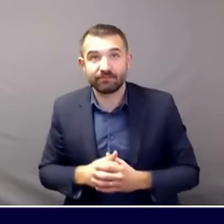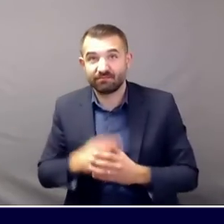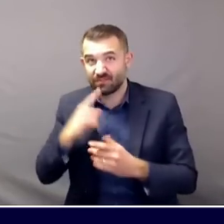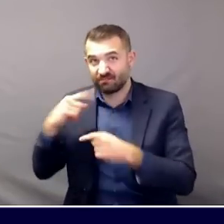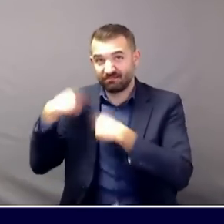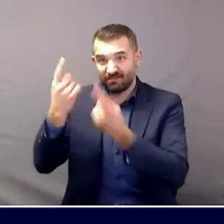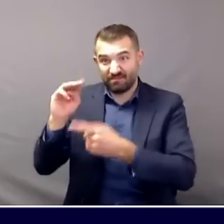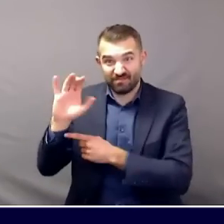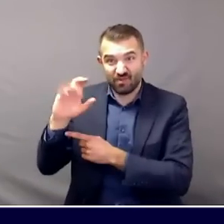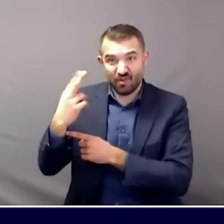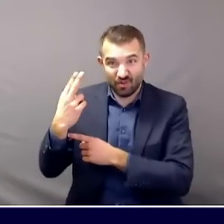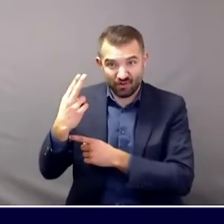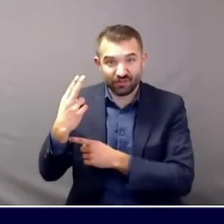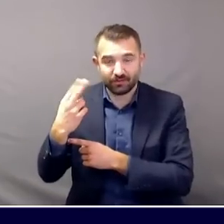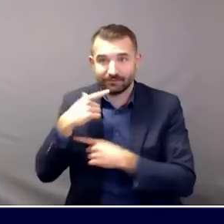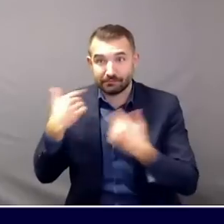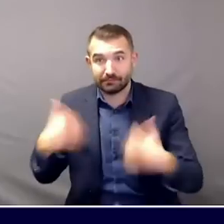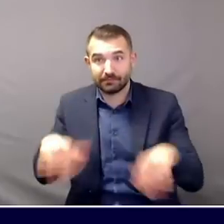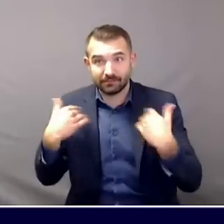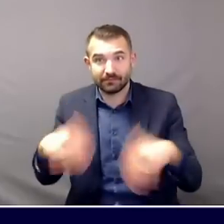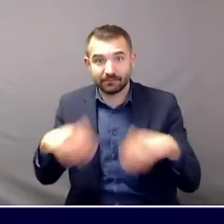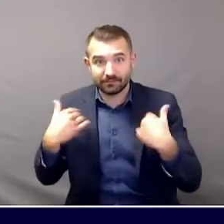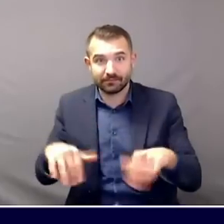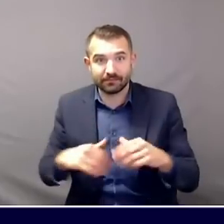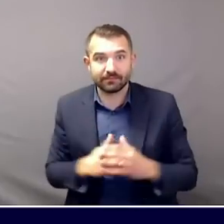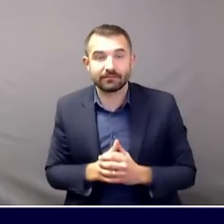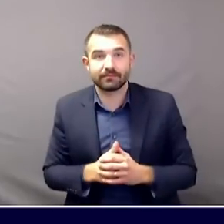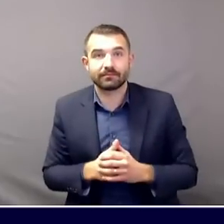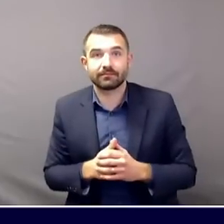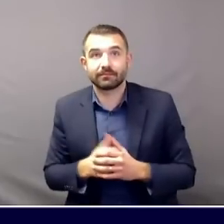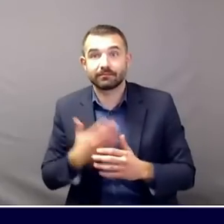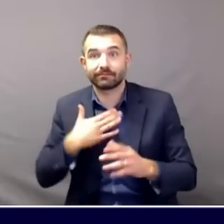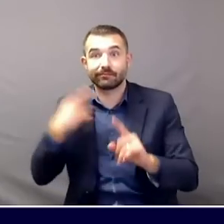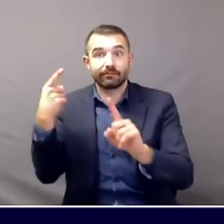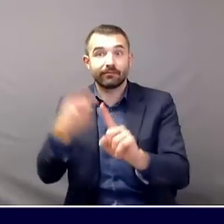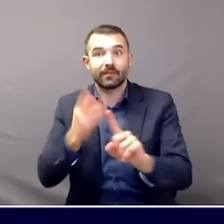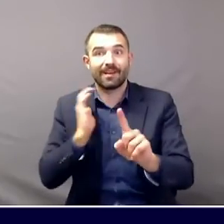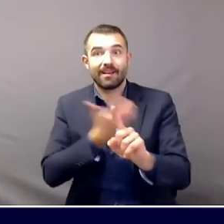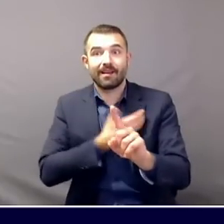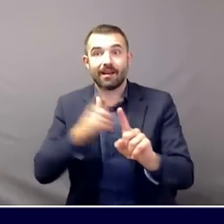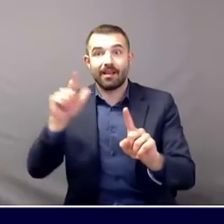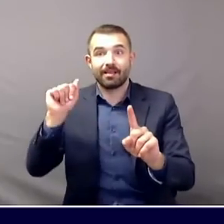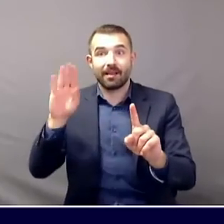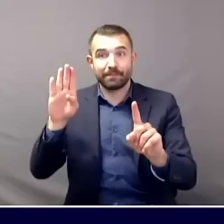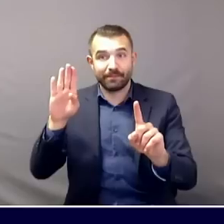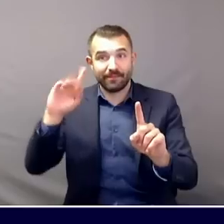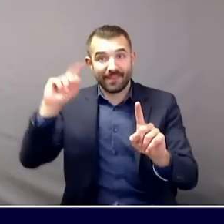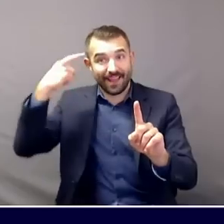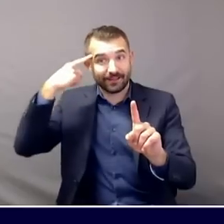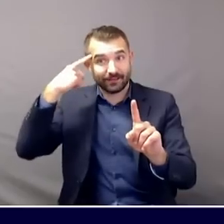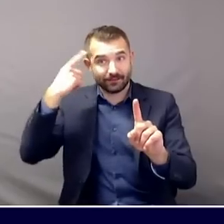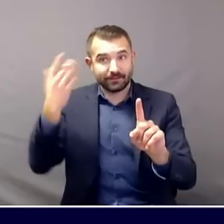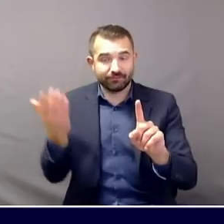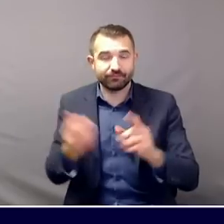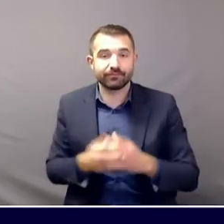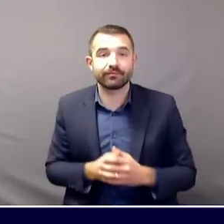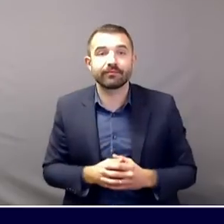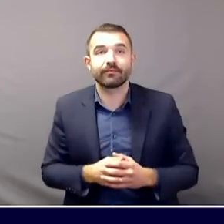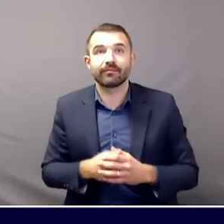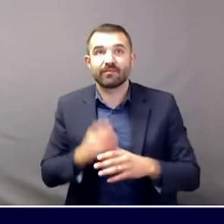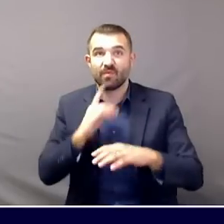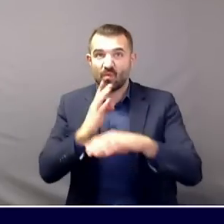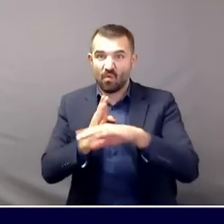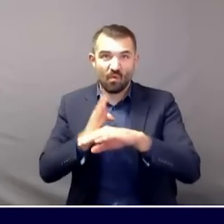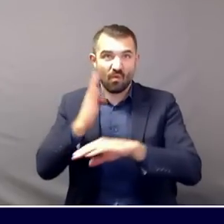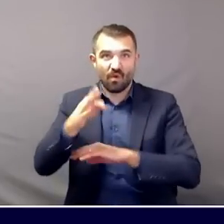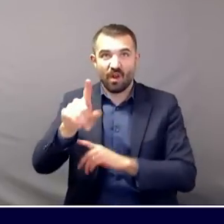activation. But the point that I really want to make is that our laboratory here in Augusta has done more than 150,000